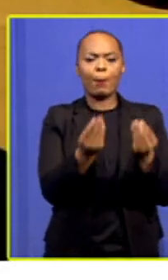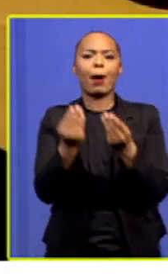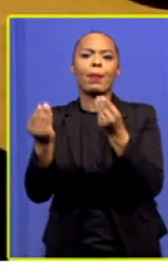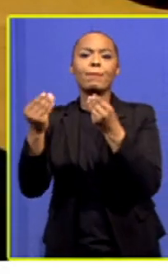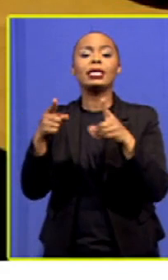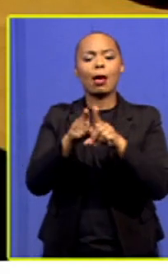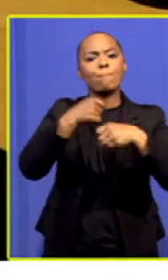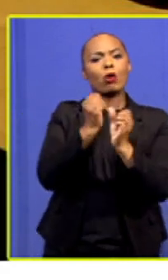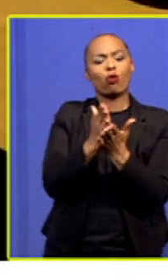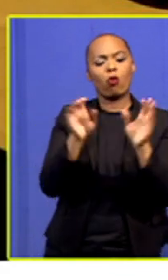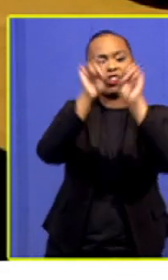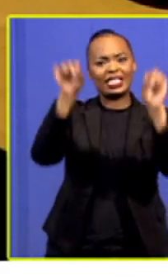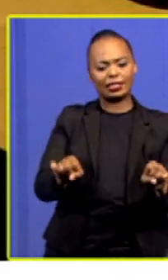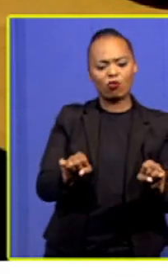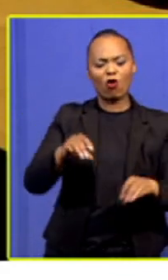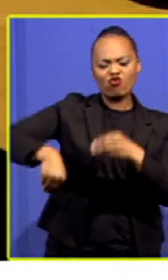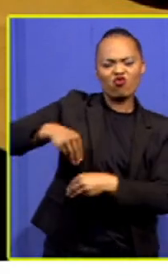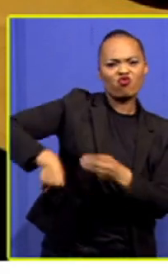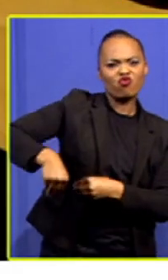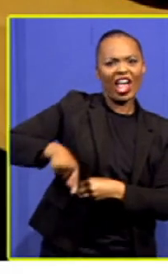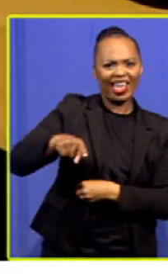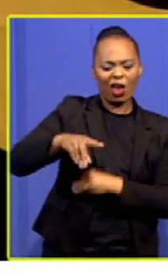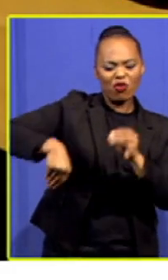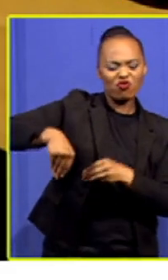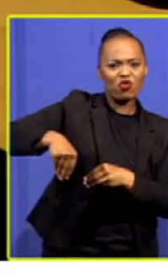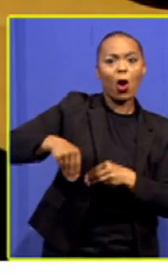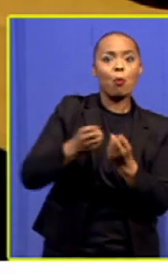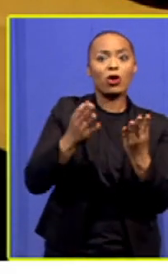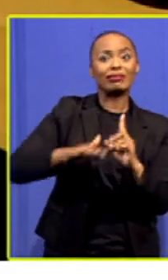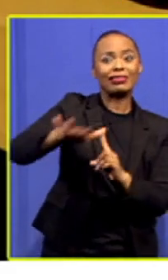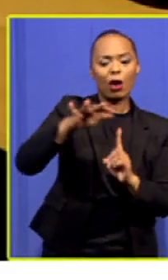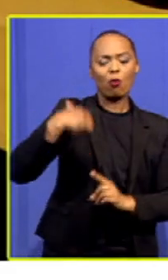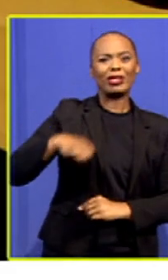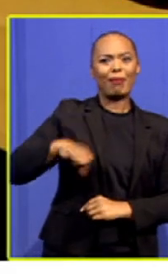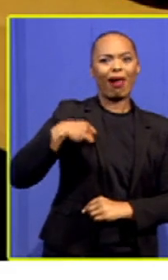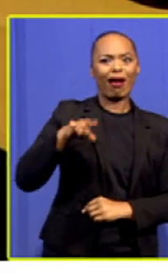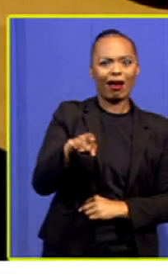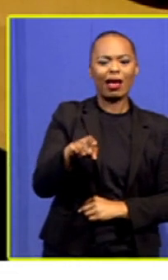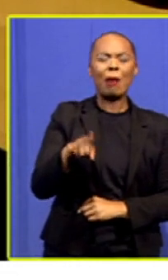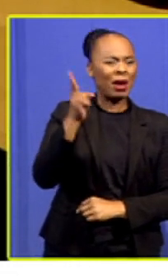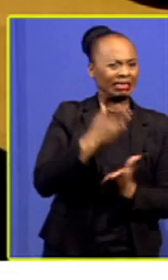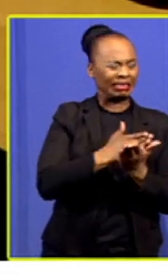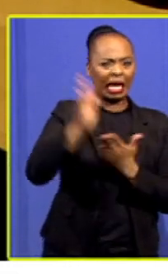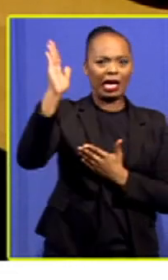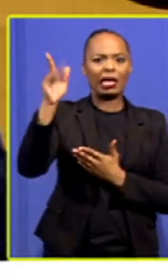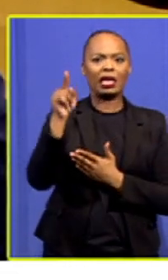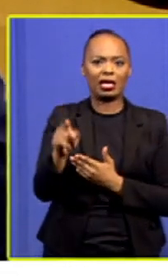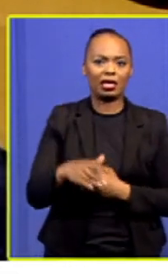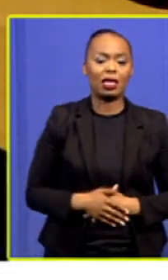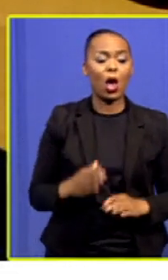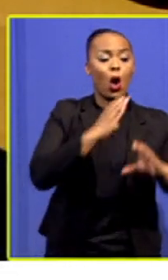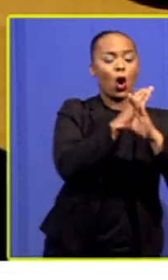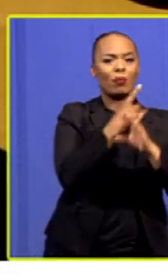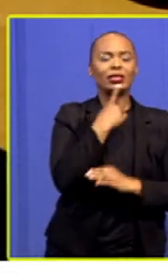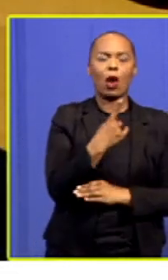system of, corruption, the rot of corruption at municipalities, it's dealt with. COPE saying that, they are